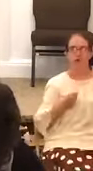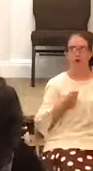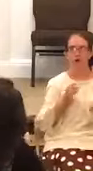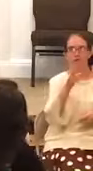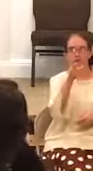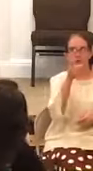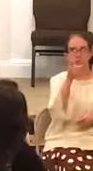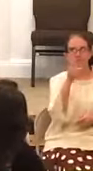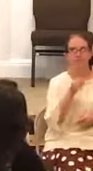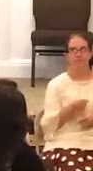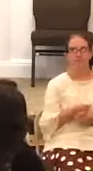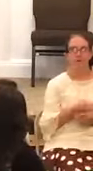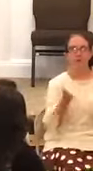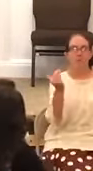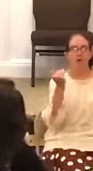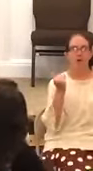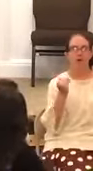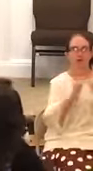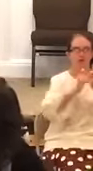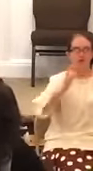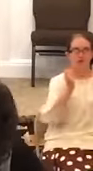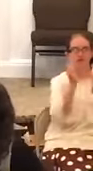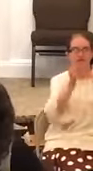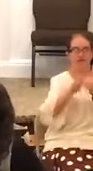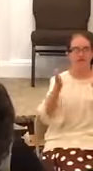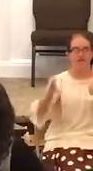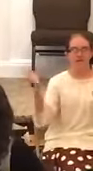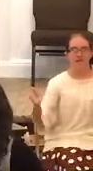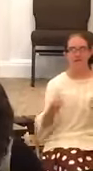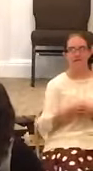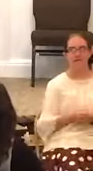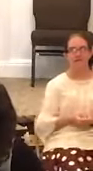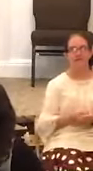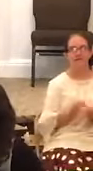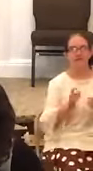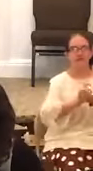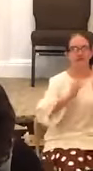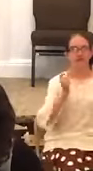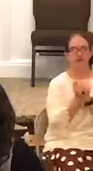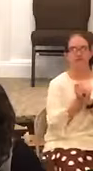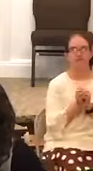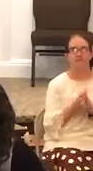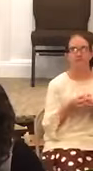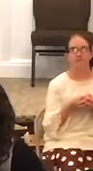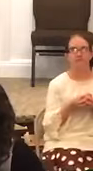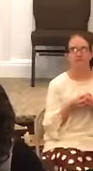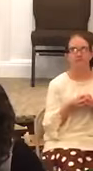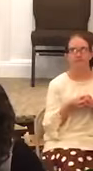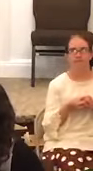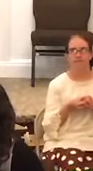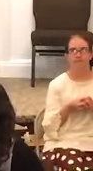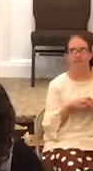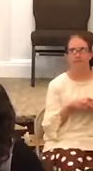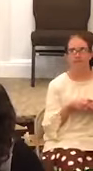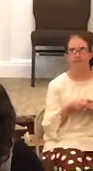you, come on, it changes everything. It changes everything. Now,